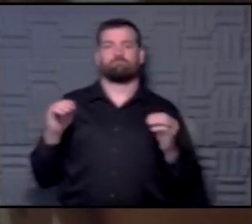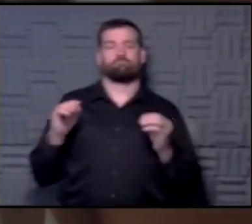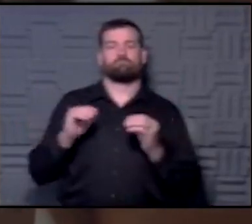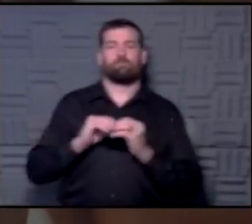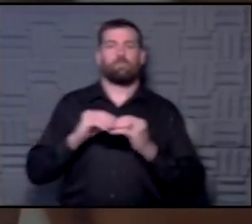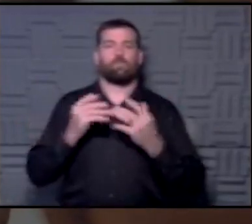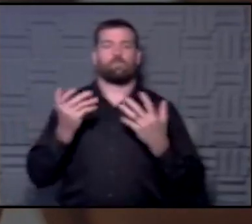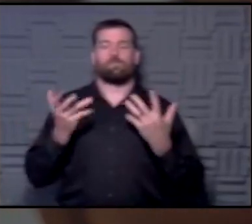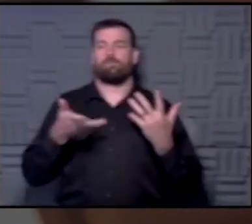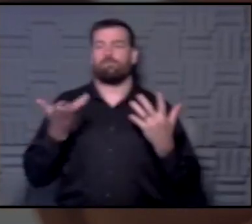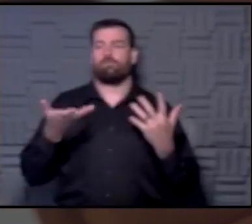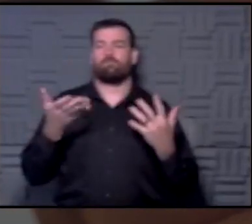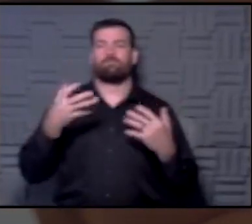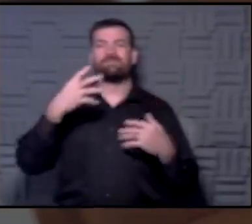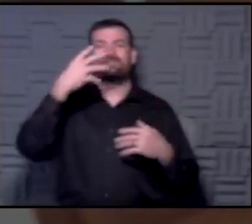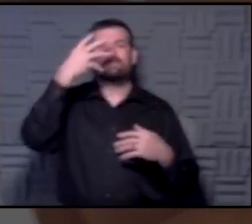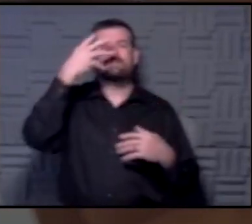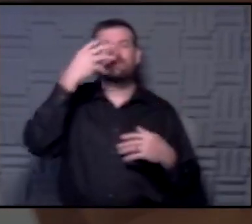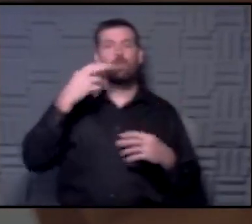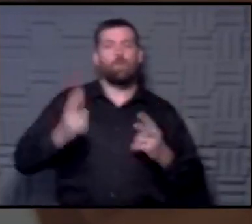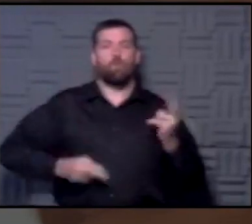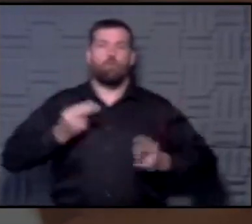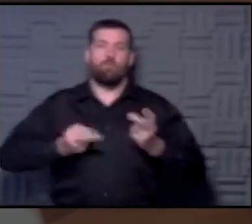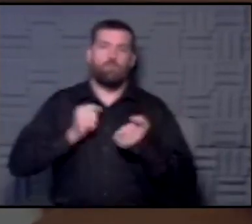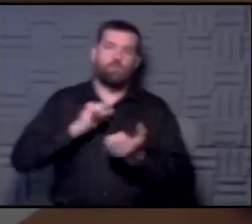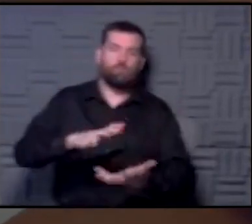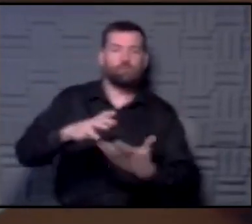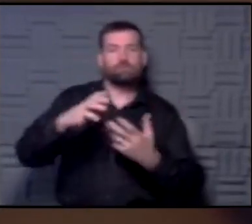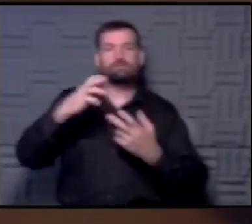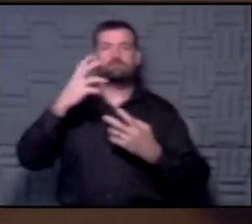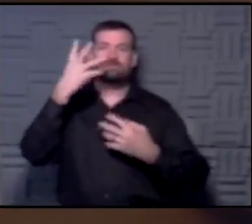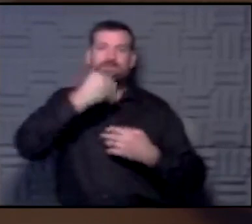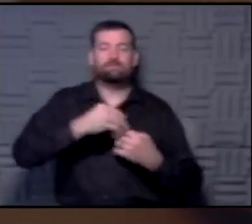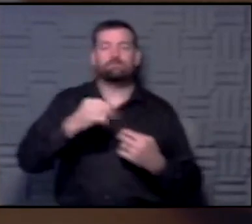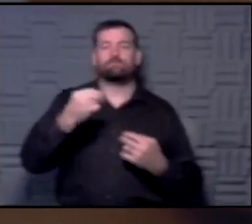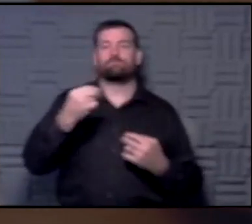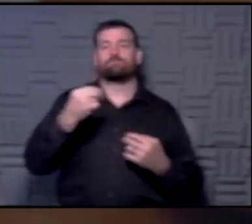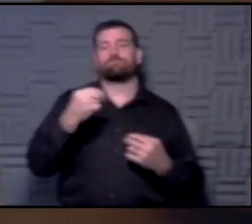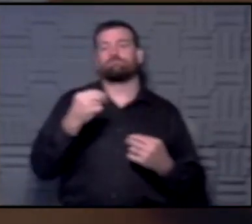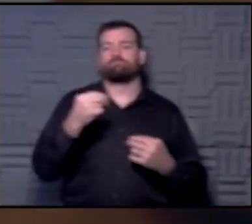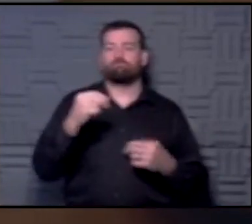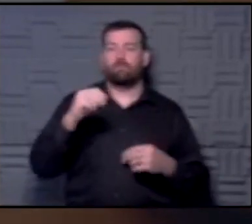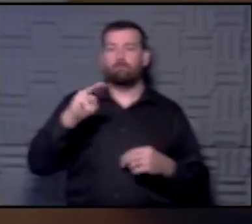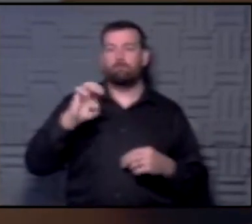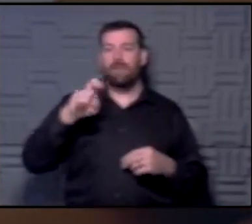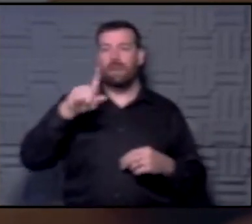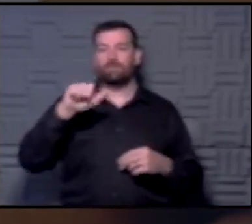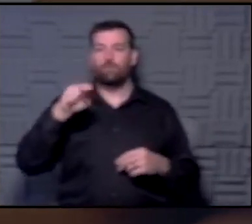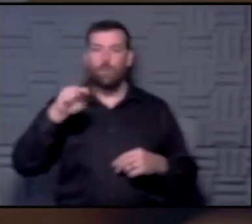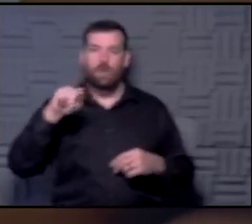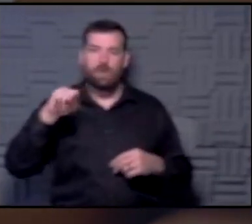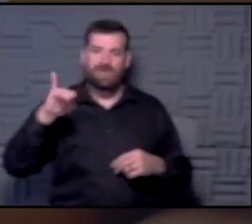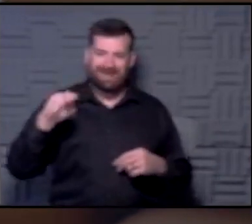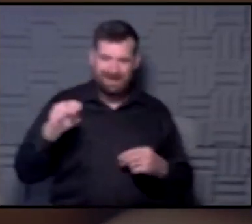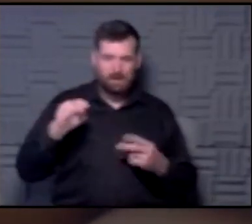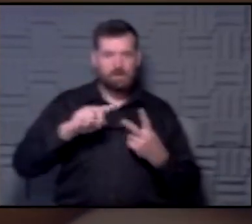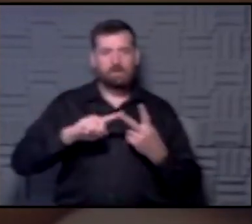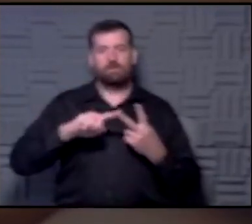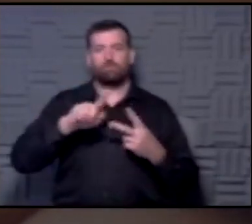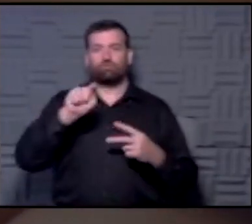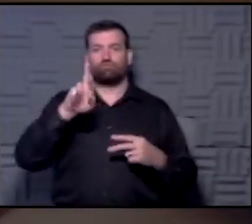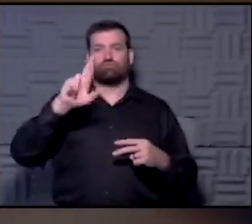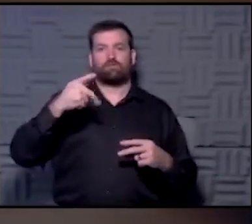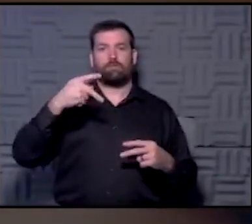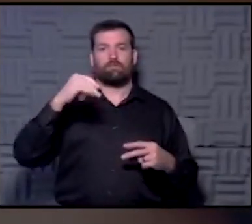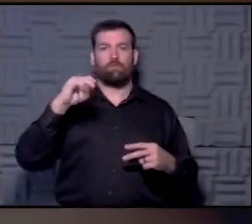like sleep-inducing hormones, serotonin, melatonin, tryptophan. Now, there's a key to sleep, though, because